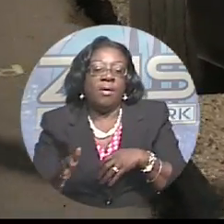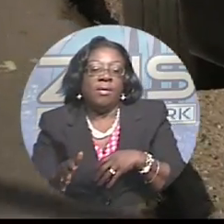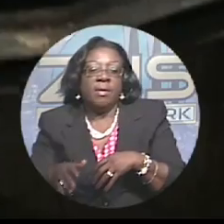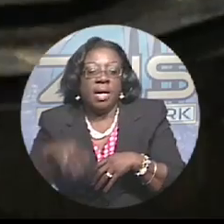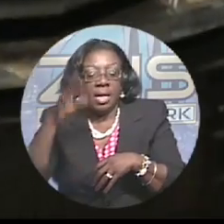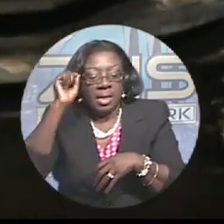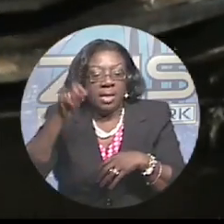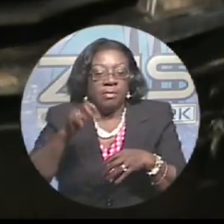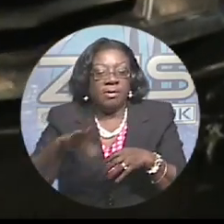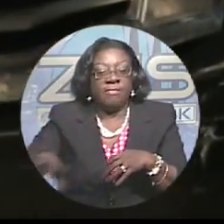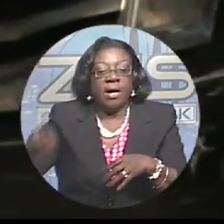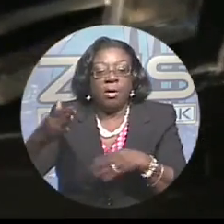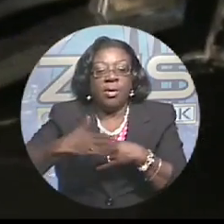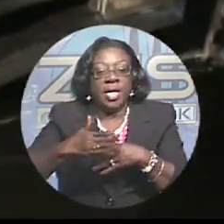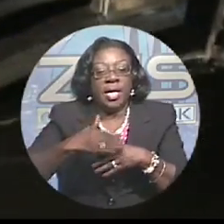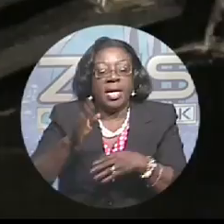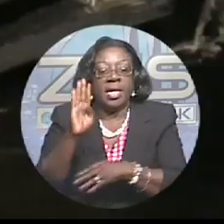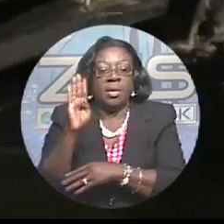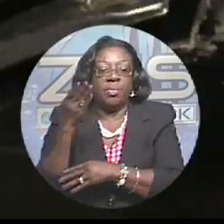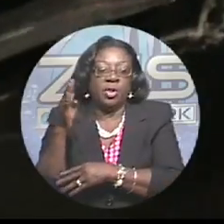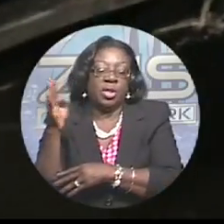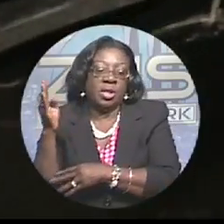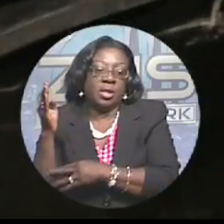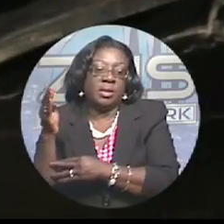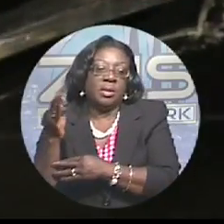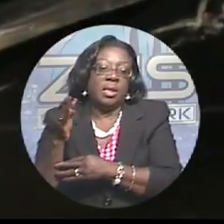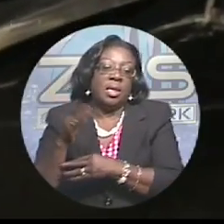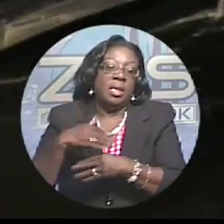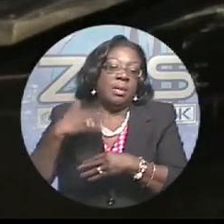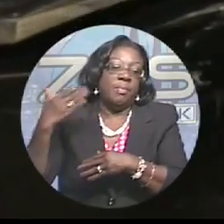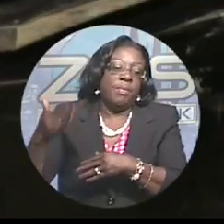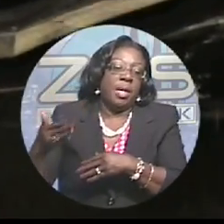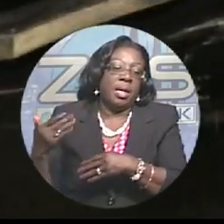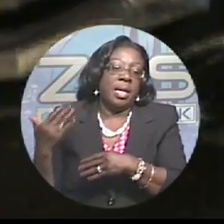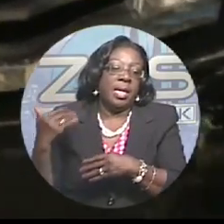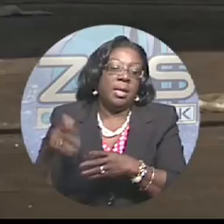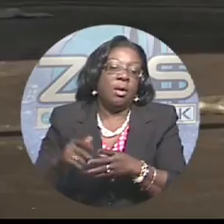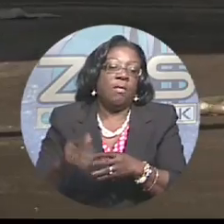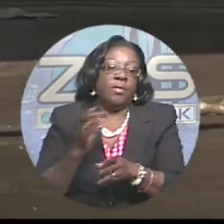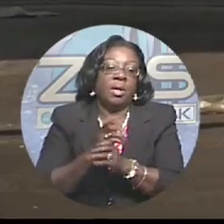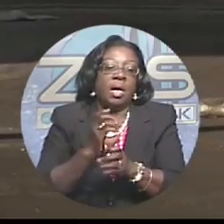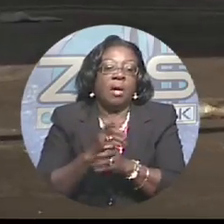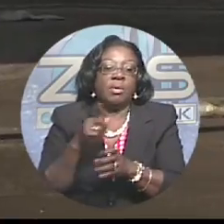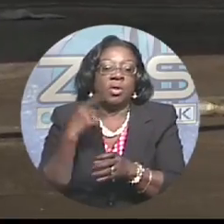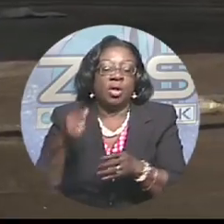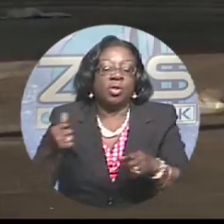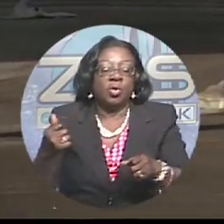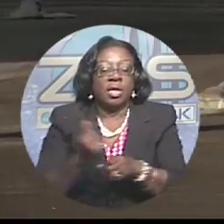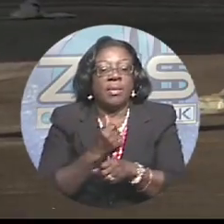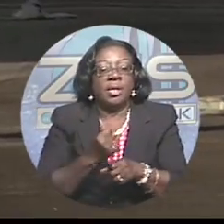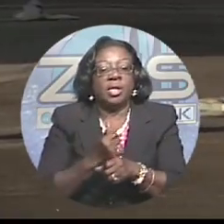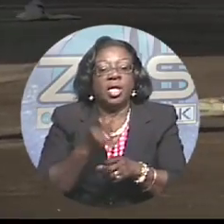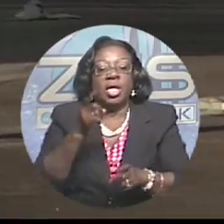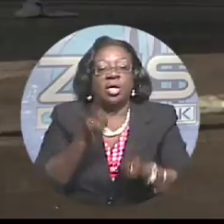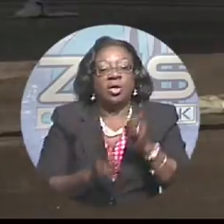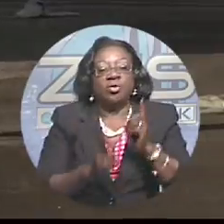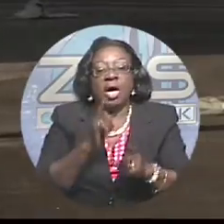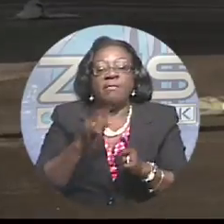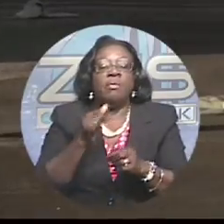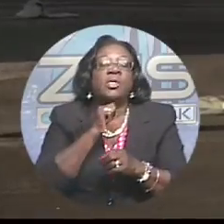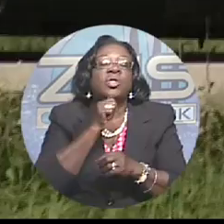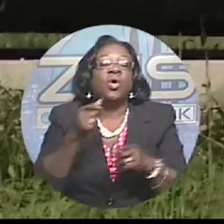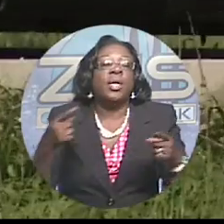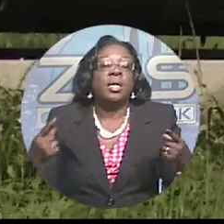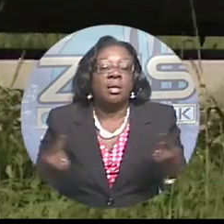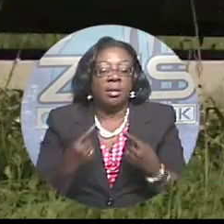of the impact. The front end of the vehicle involved also severely damaged. However, the driver was able to walk away